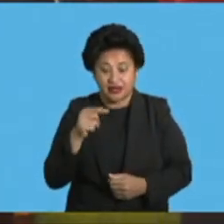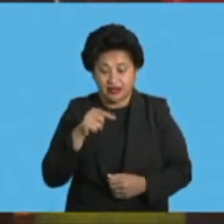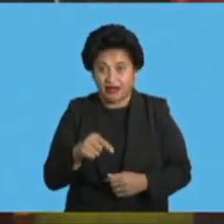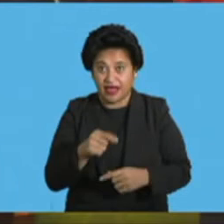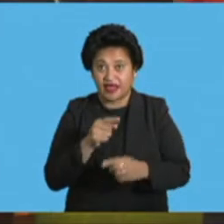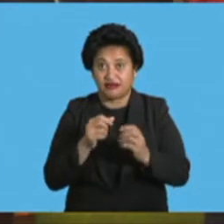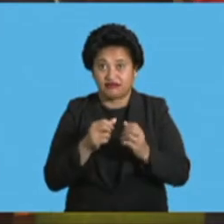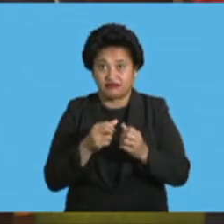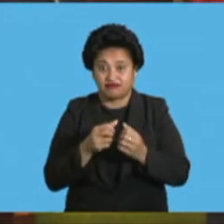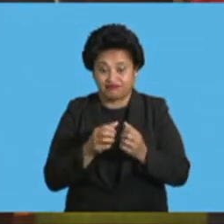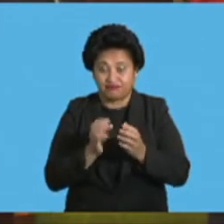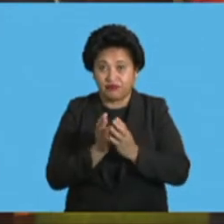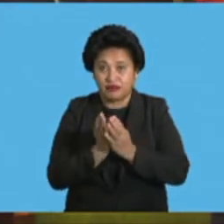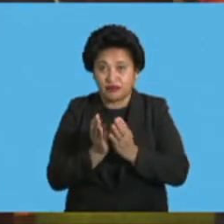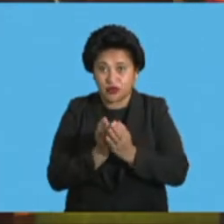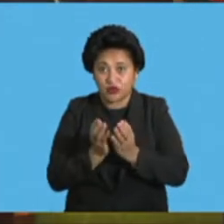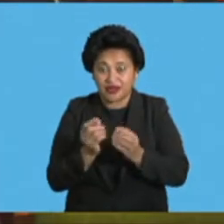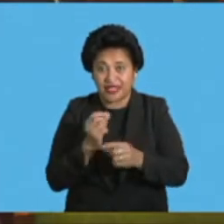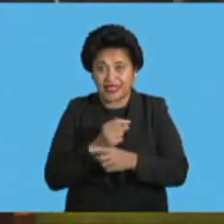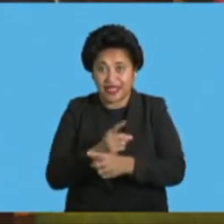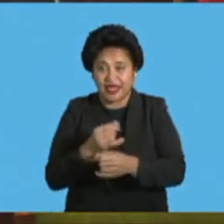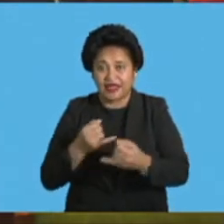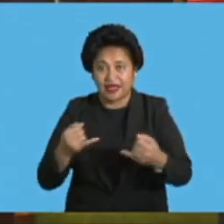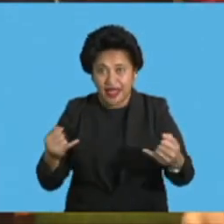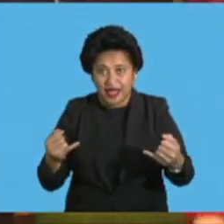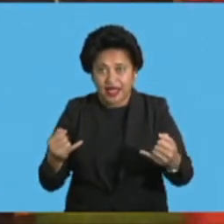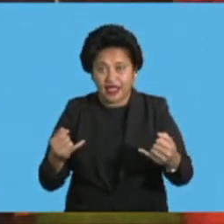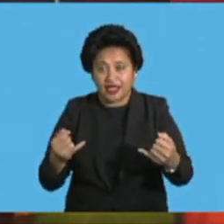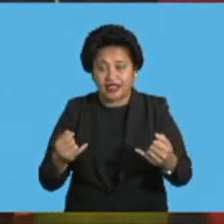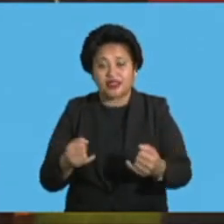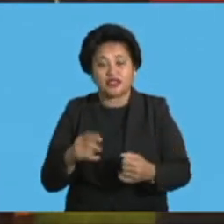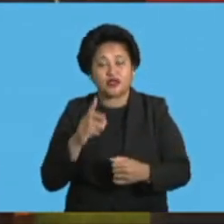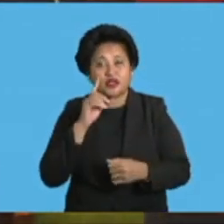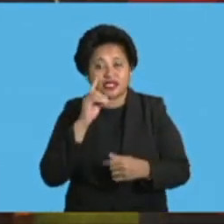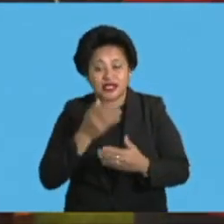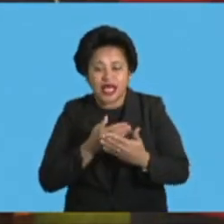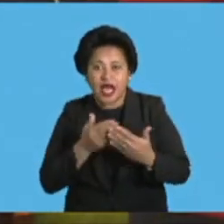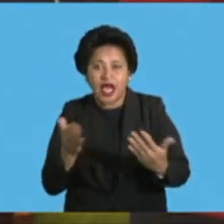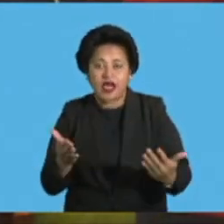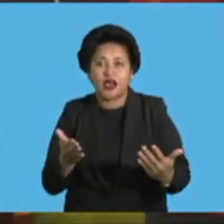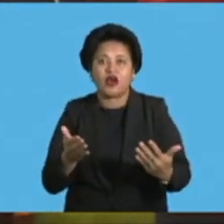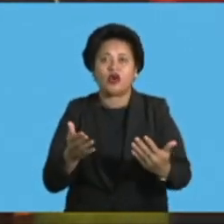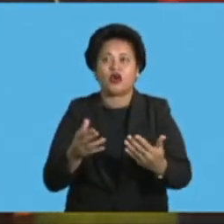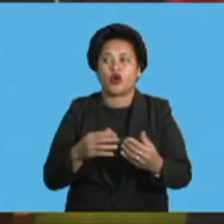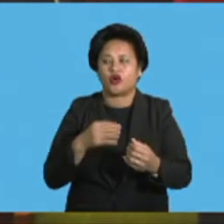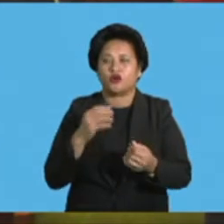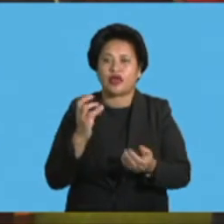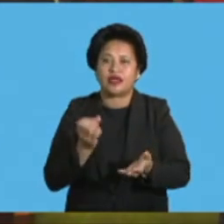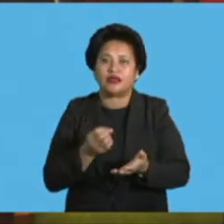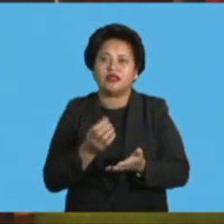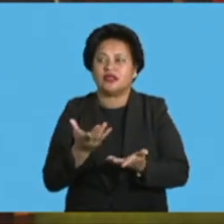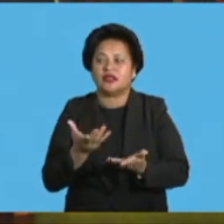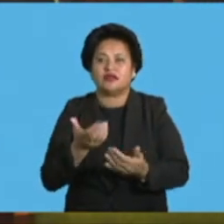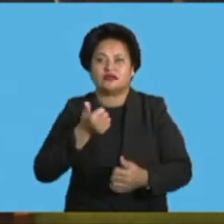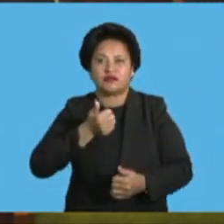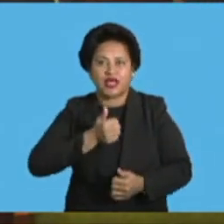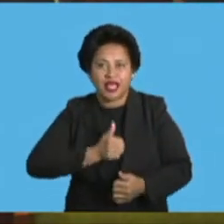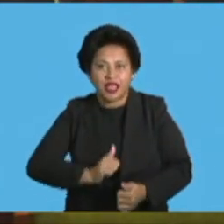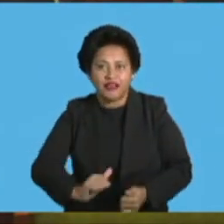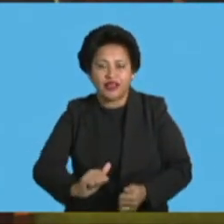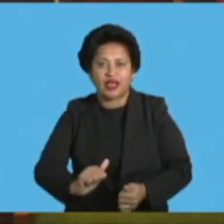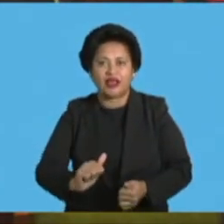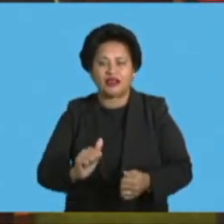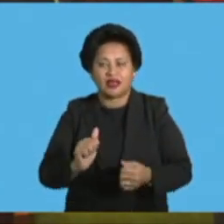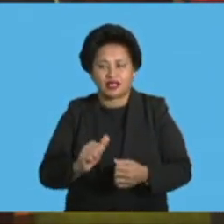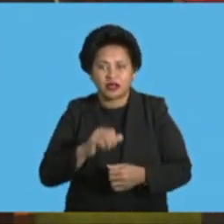positive discipline which requires an approach to correct behavior and ensure adherence to the civil service values